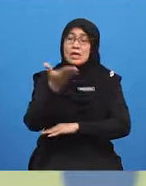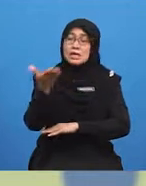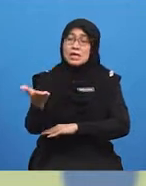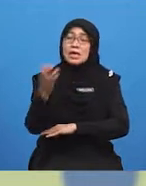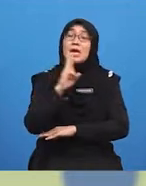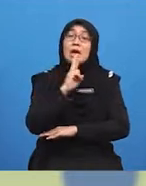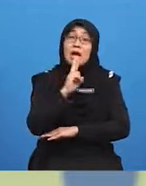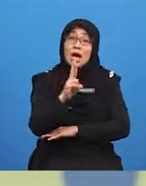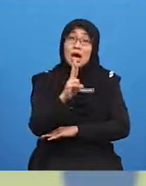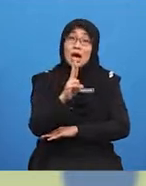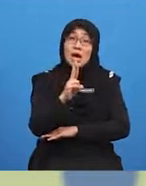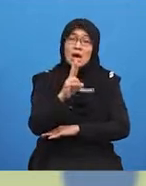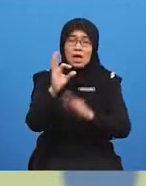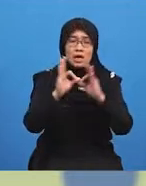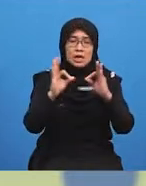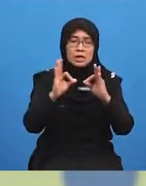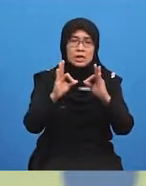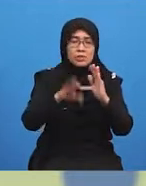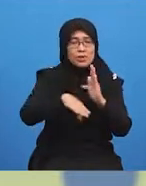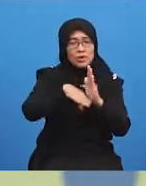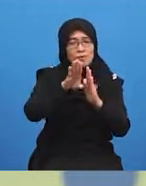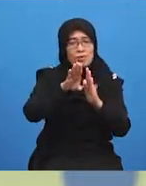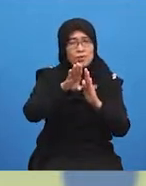a if there are more than one.